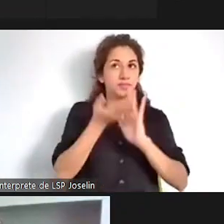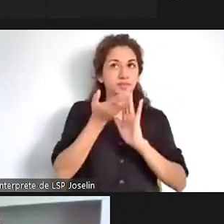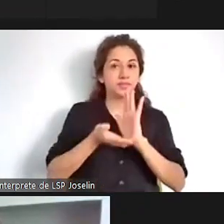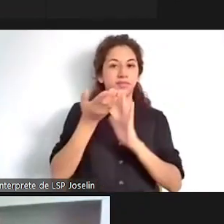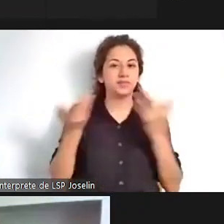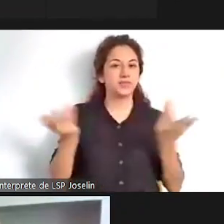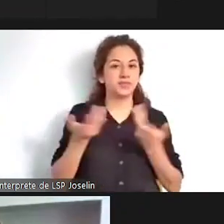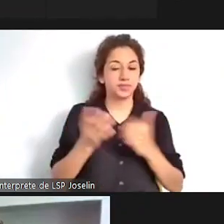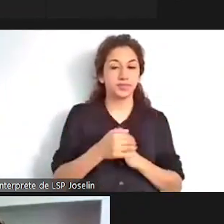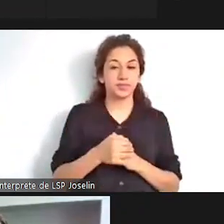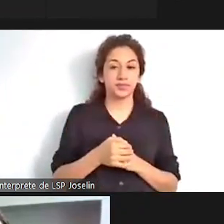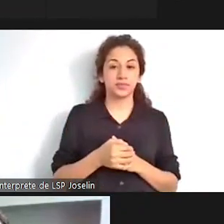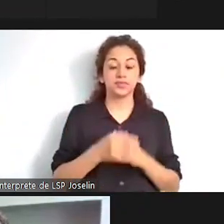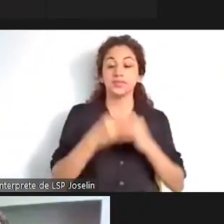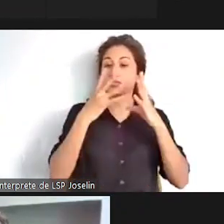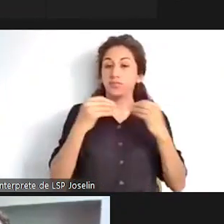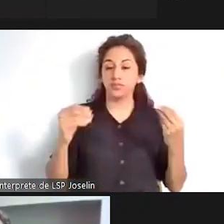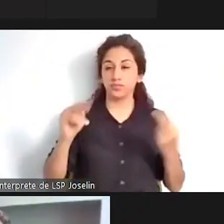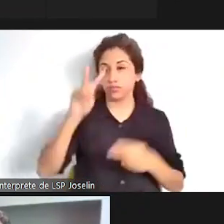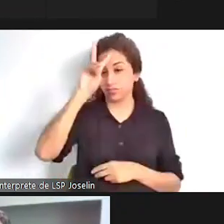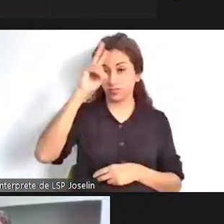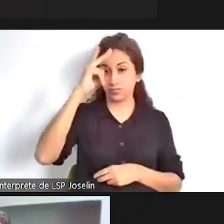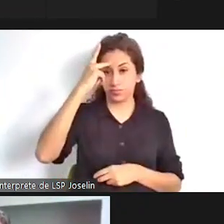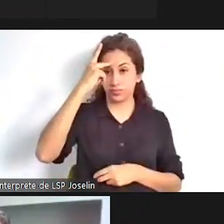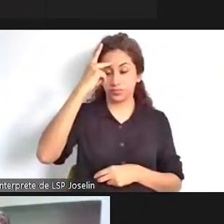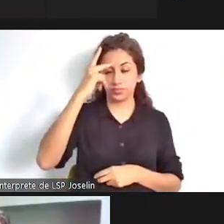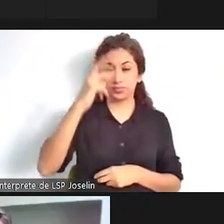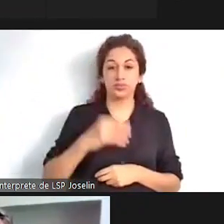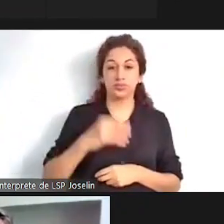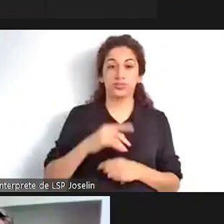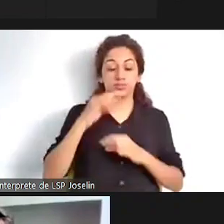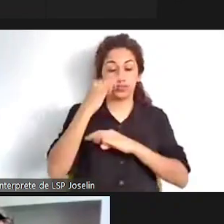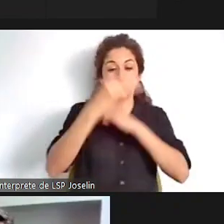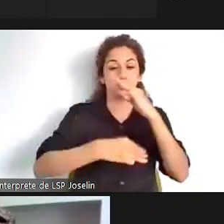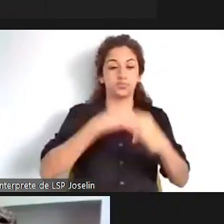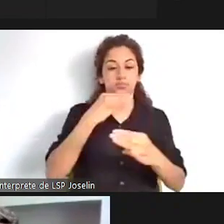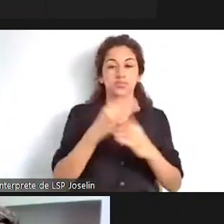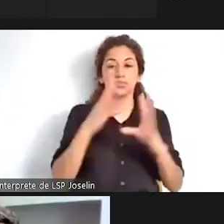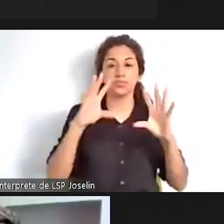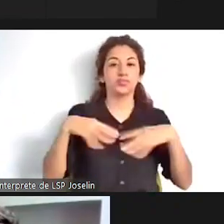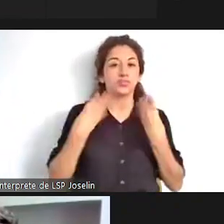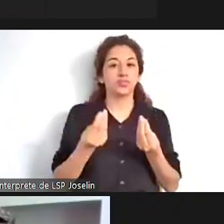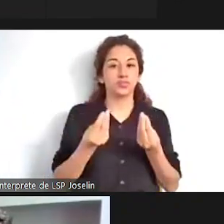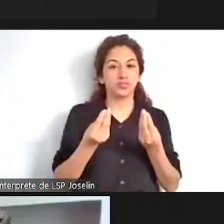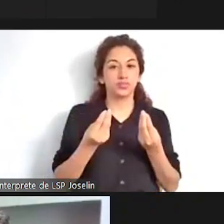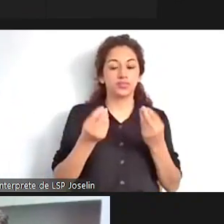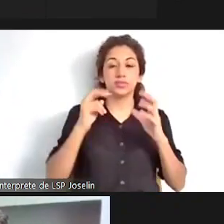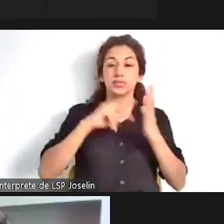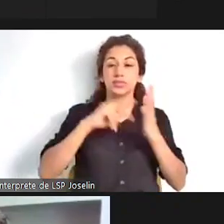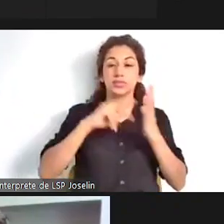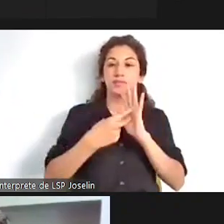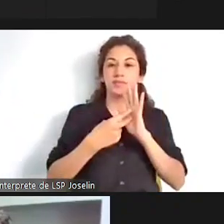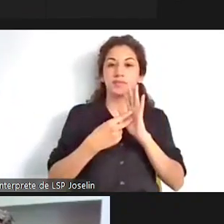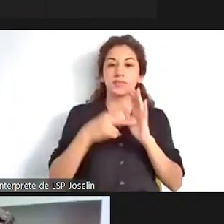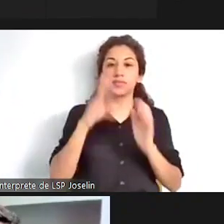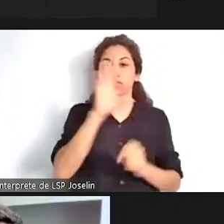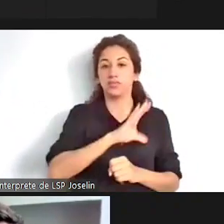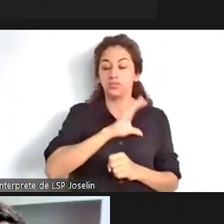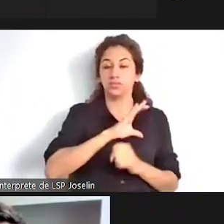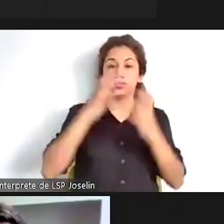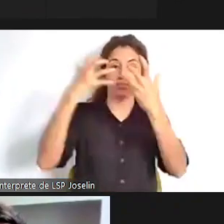what we hear every time more is that there's a lot of confusion in the world on what